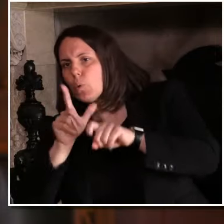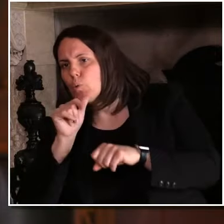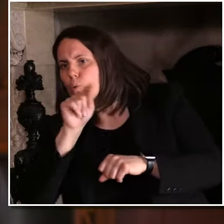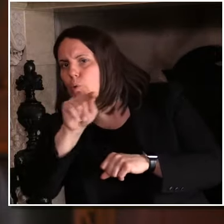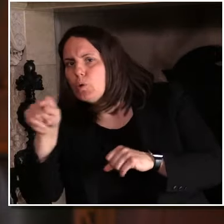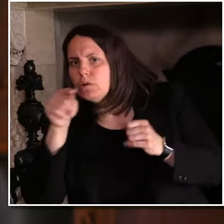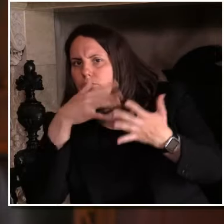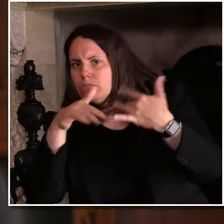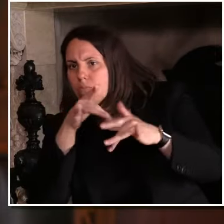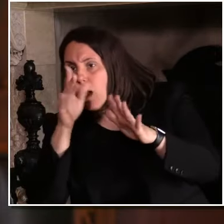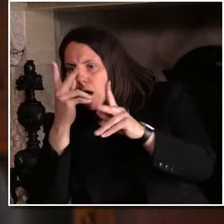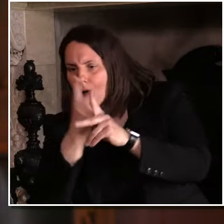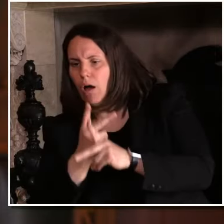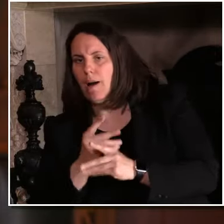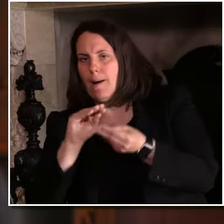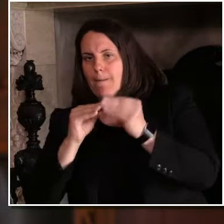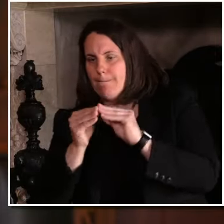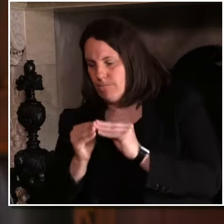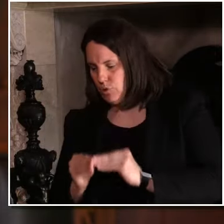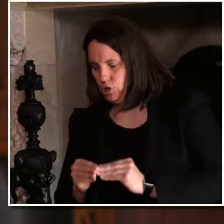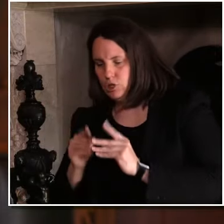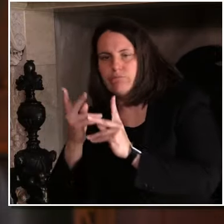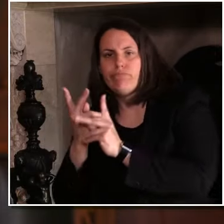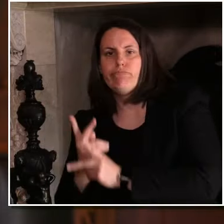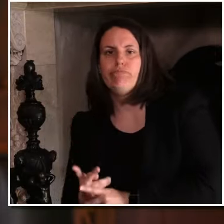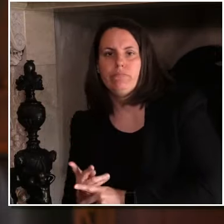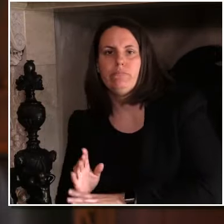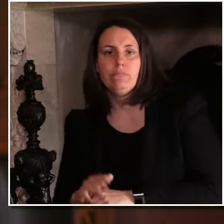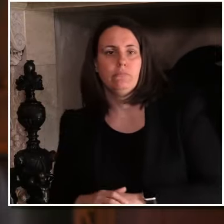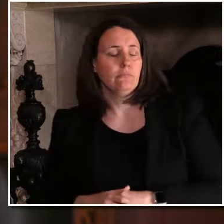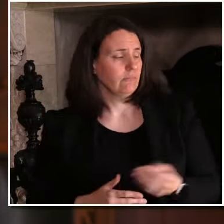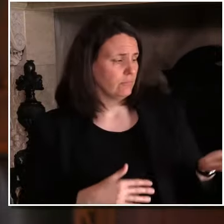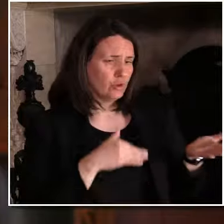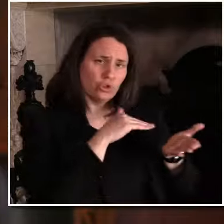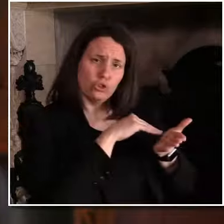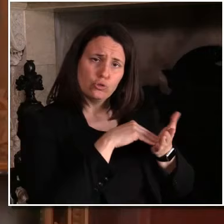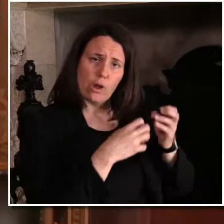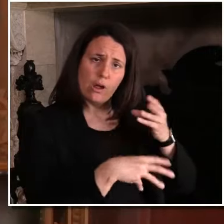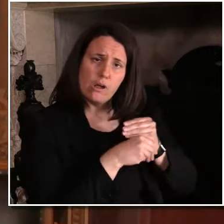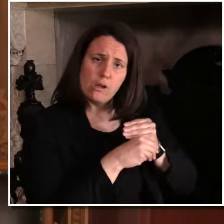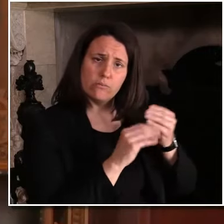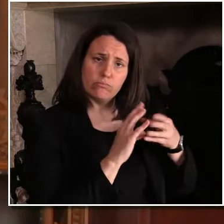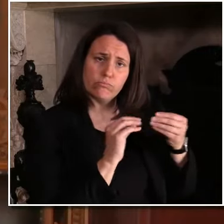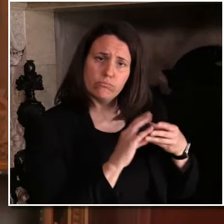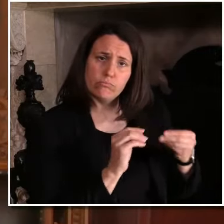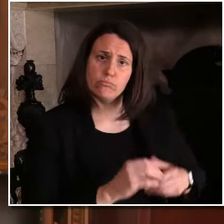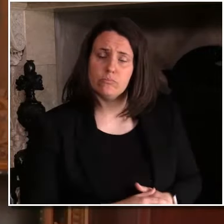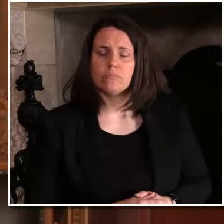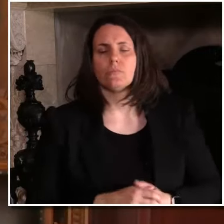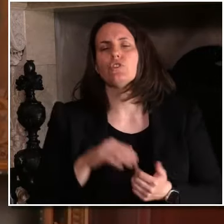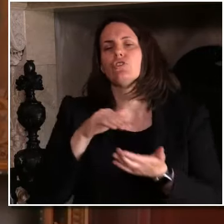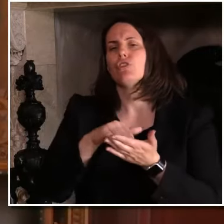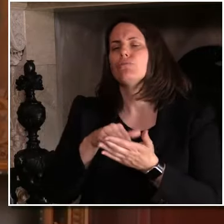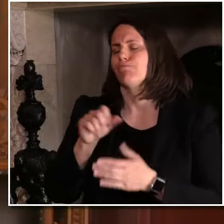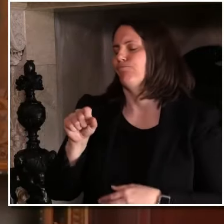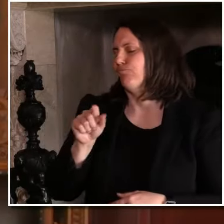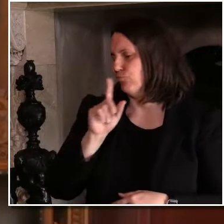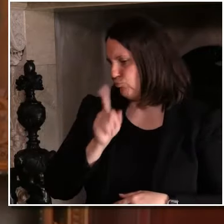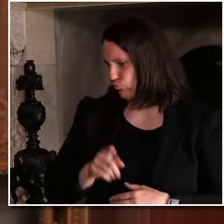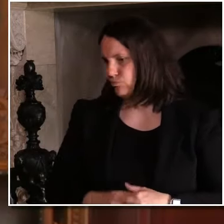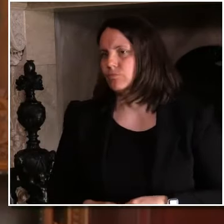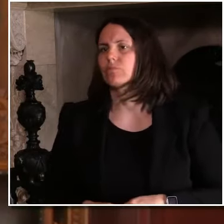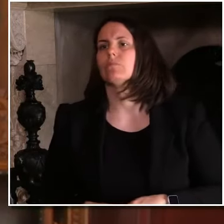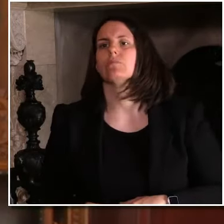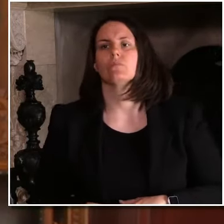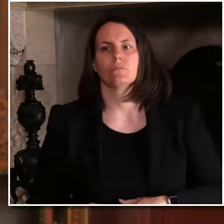all of those factors. But I don't know if you want to say anything more about that. I think emphasize that it's such an epidemic is such a